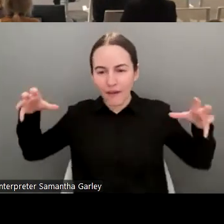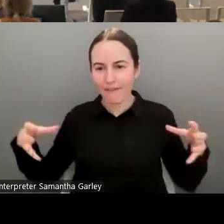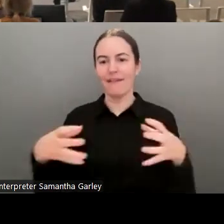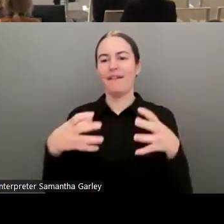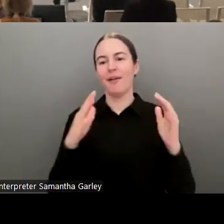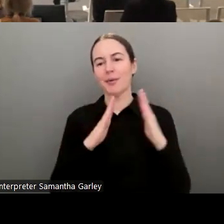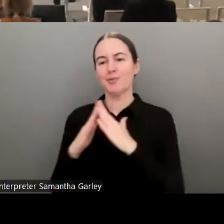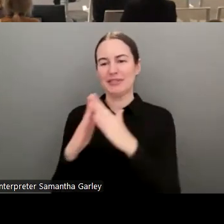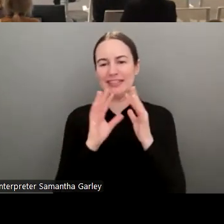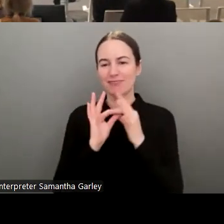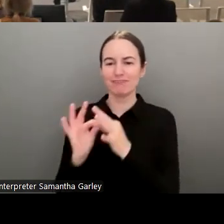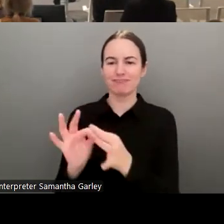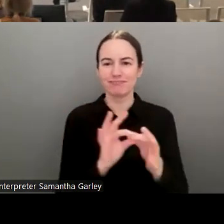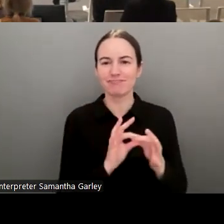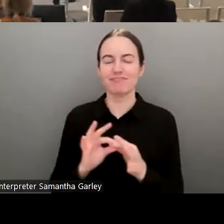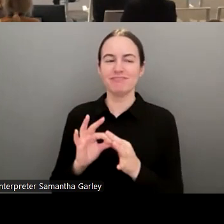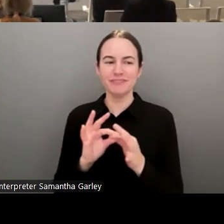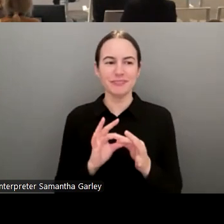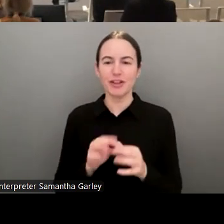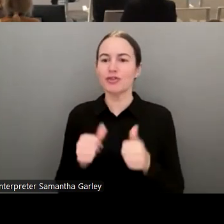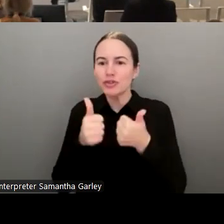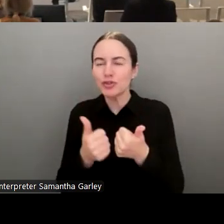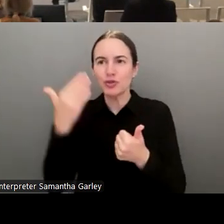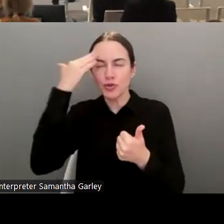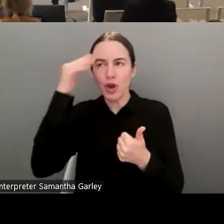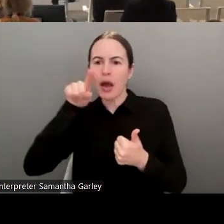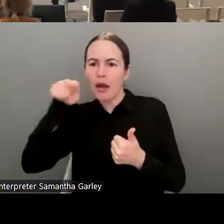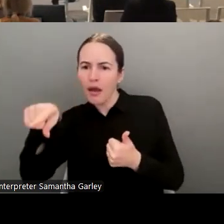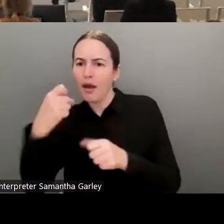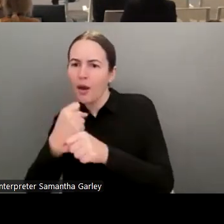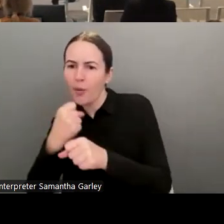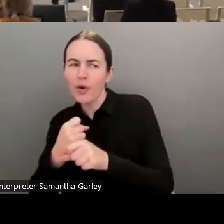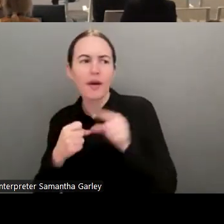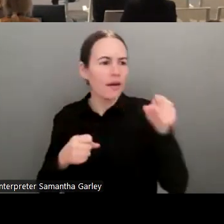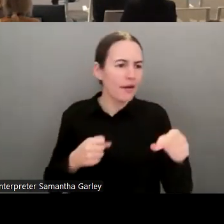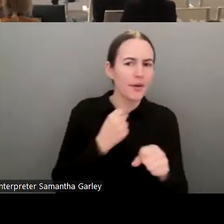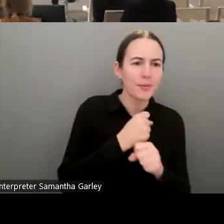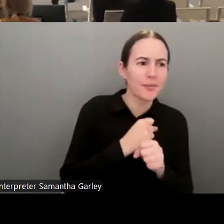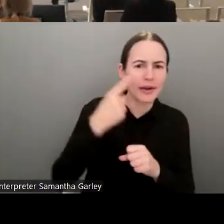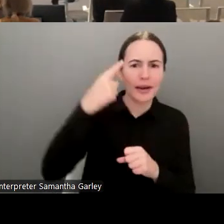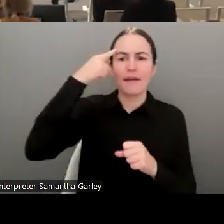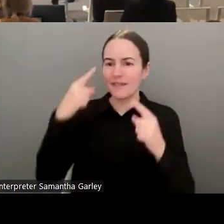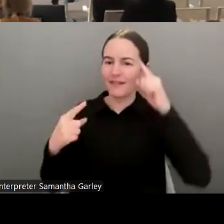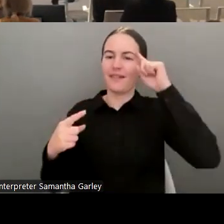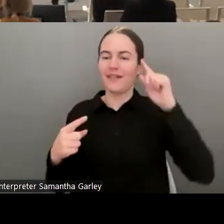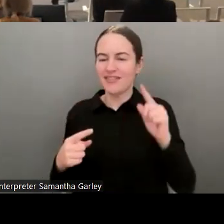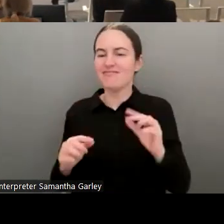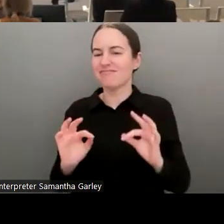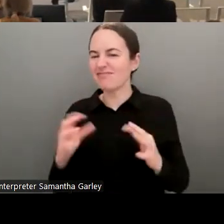they do, it's very interesting to hear ideas from other people working in the same